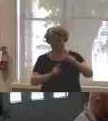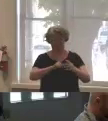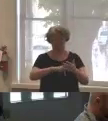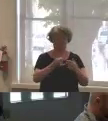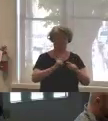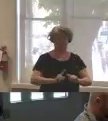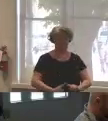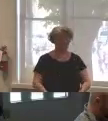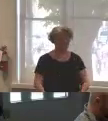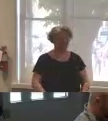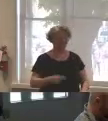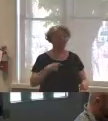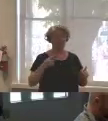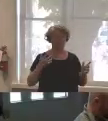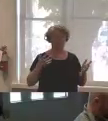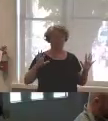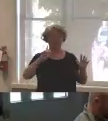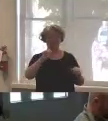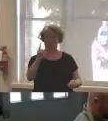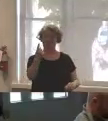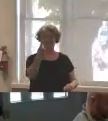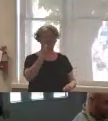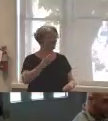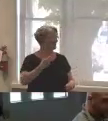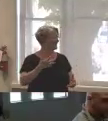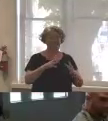everything for now, for the first question.